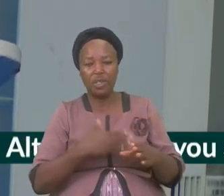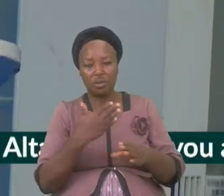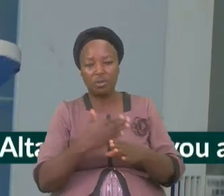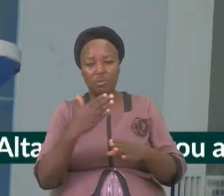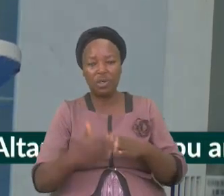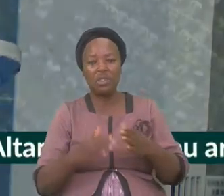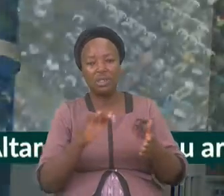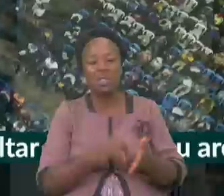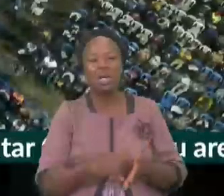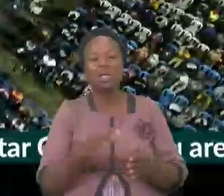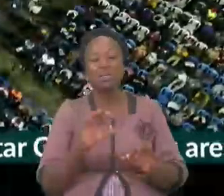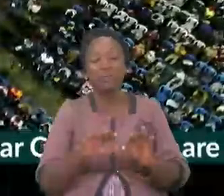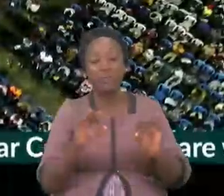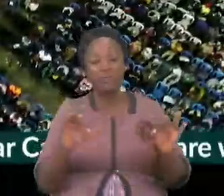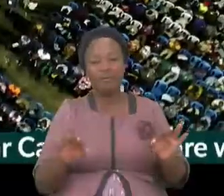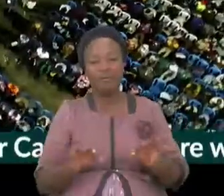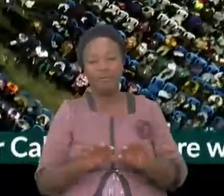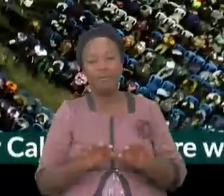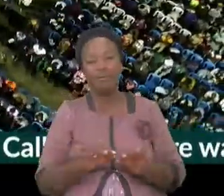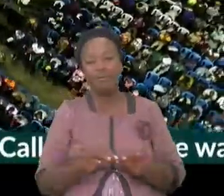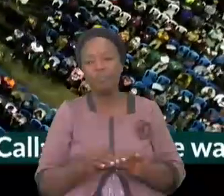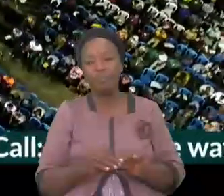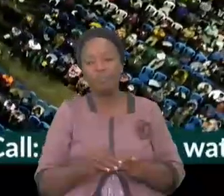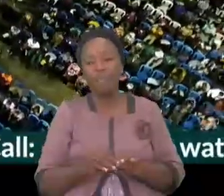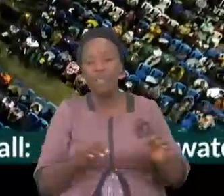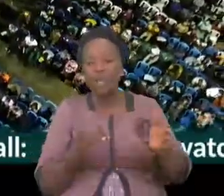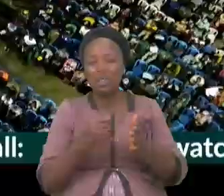help us to give you further help